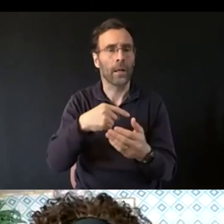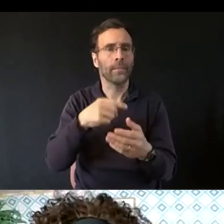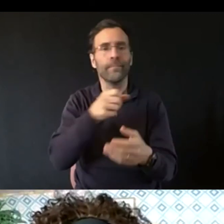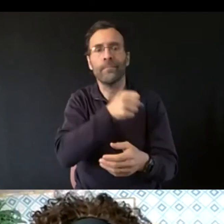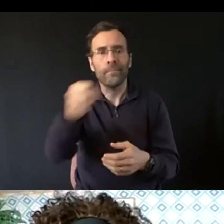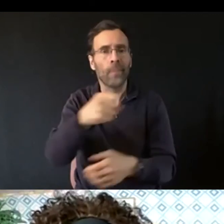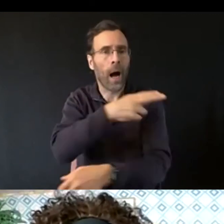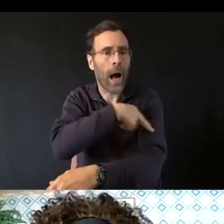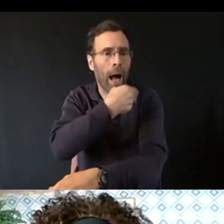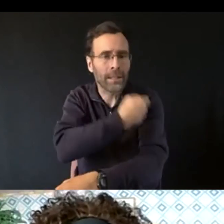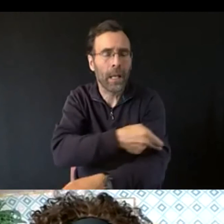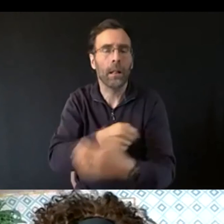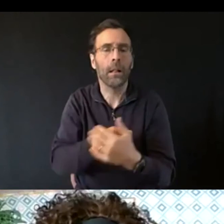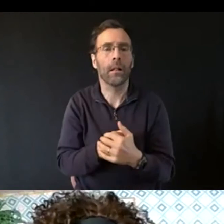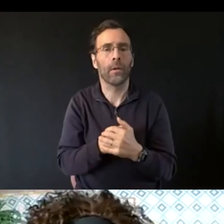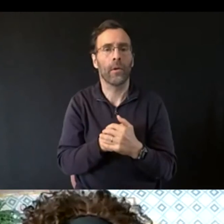hospitalization and